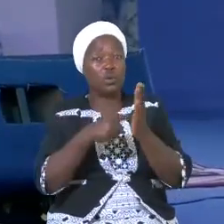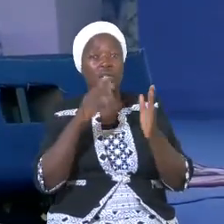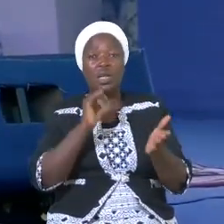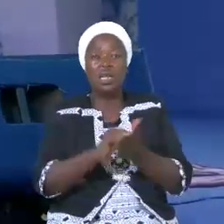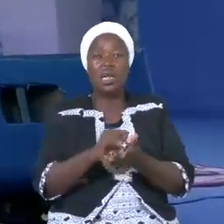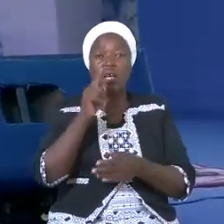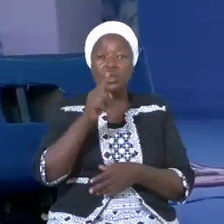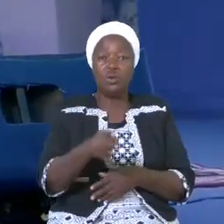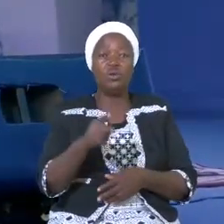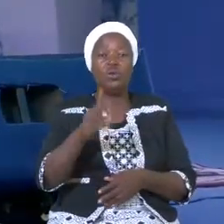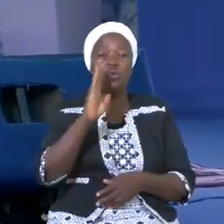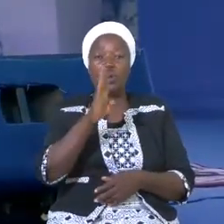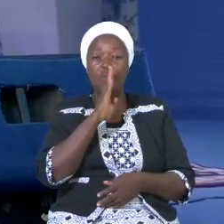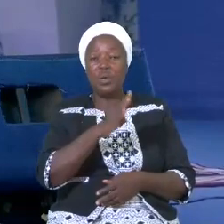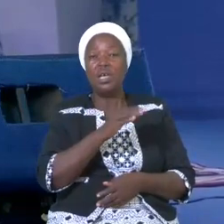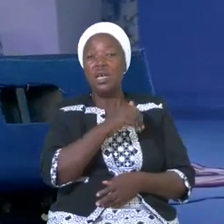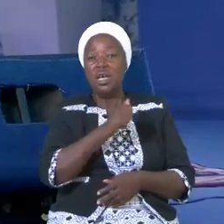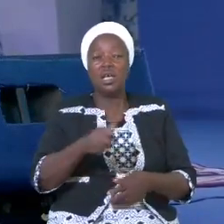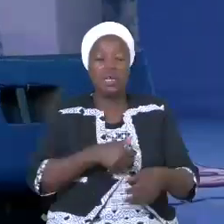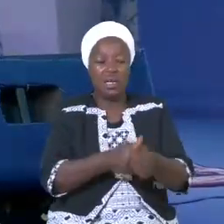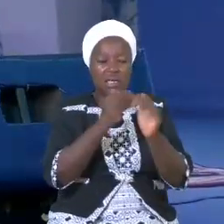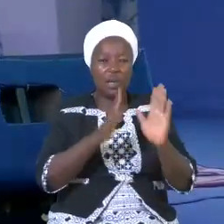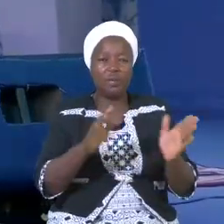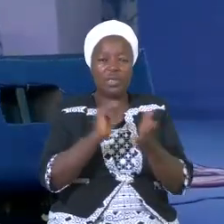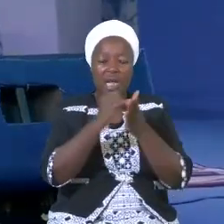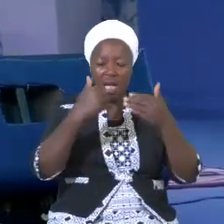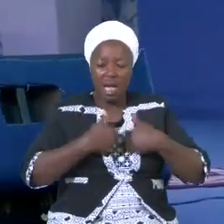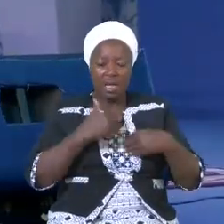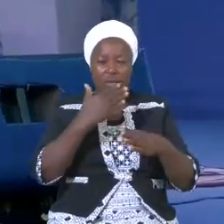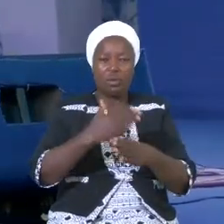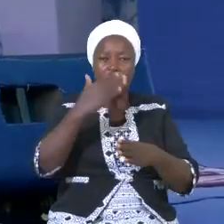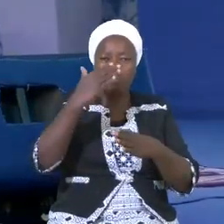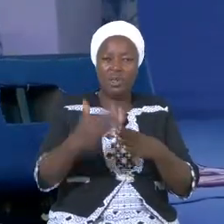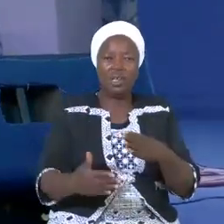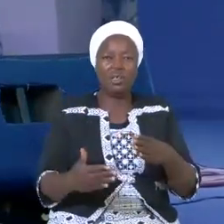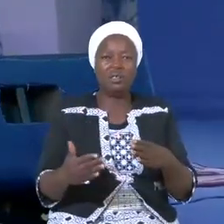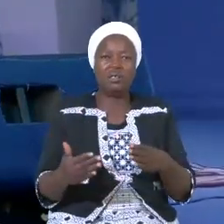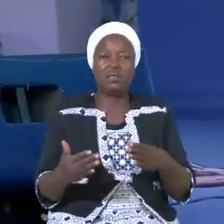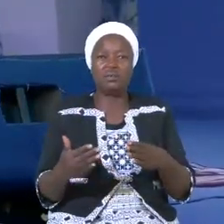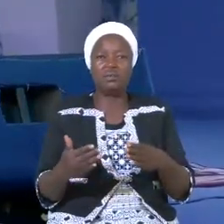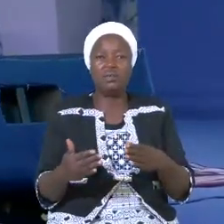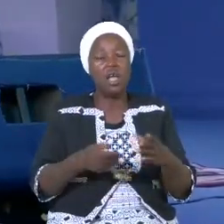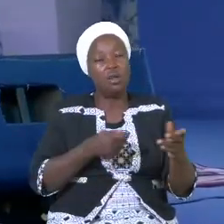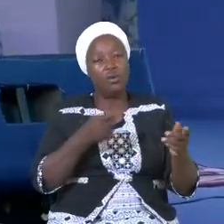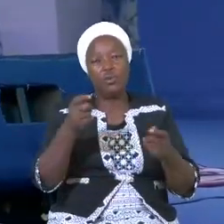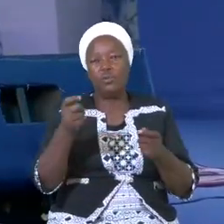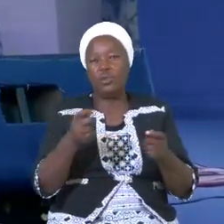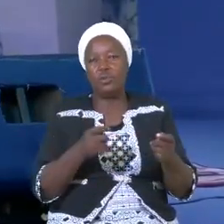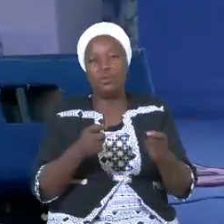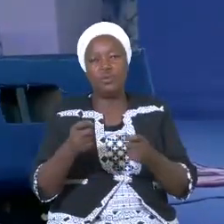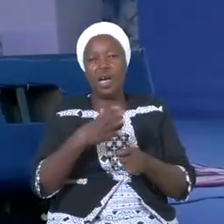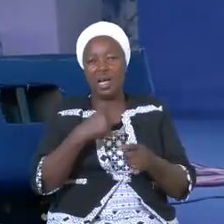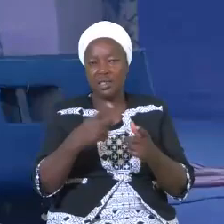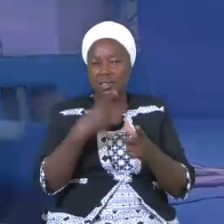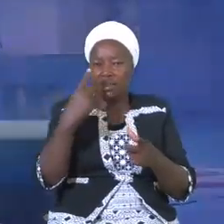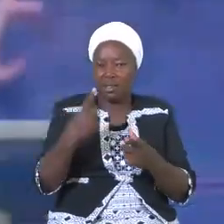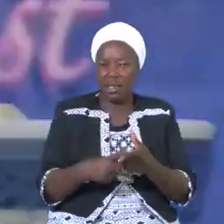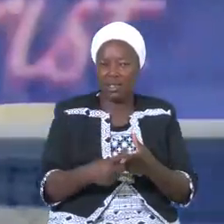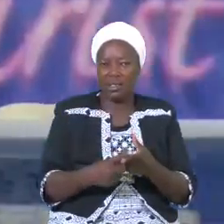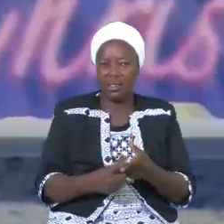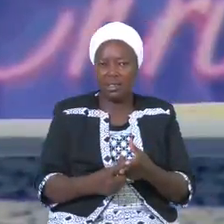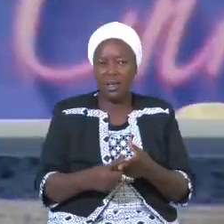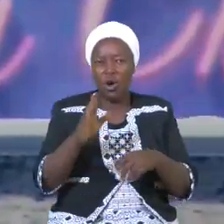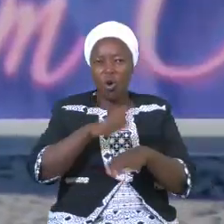disciple that has complete dominion and then on the